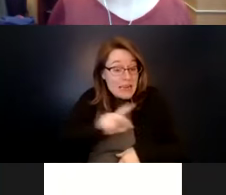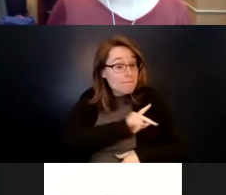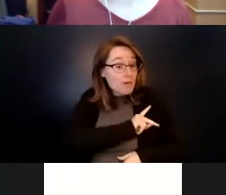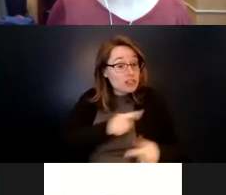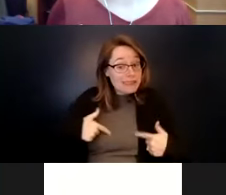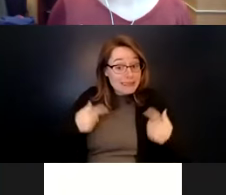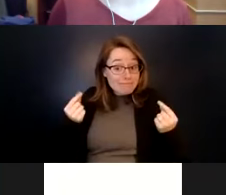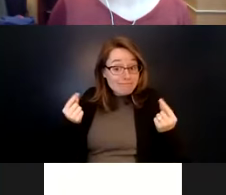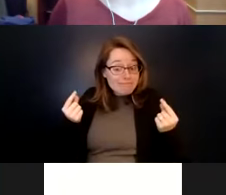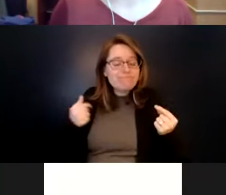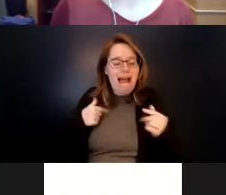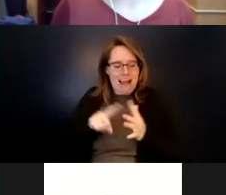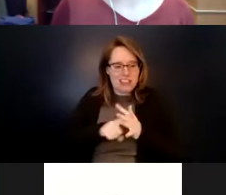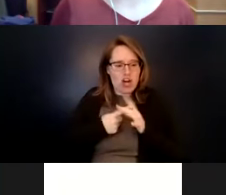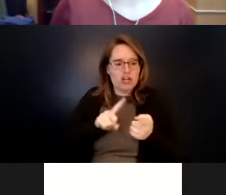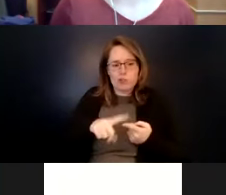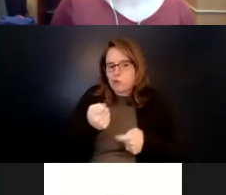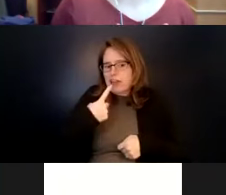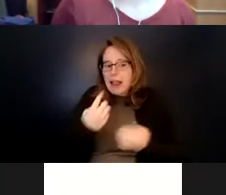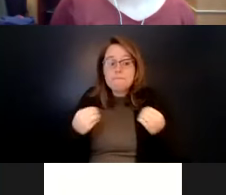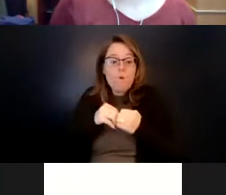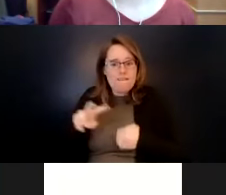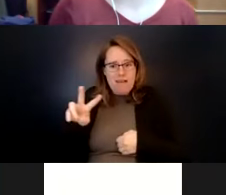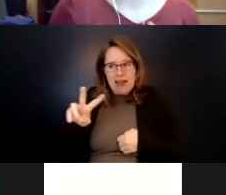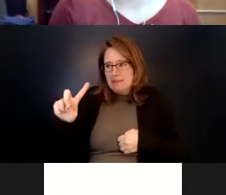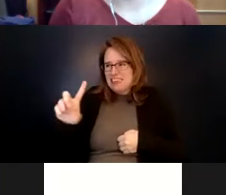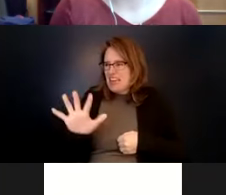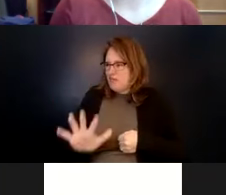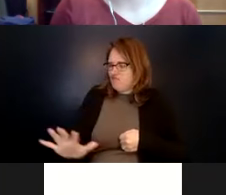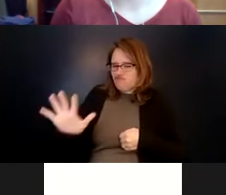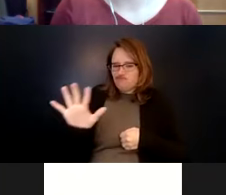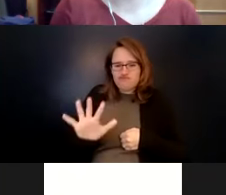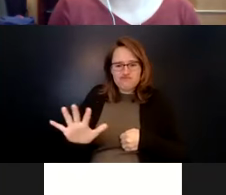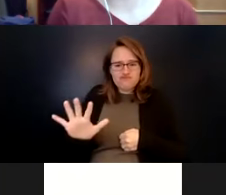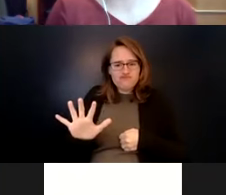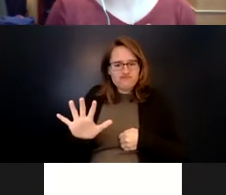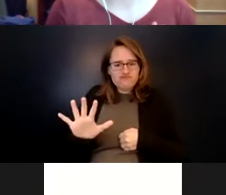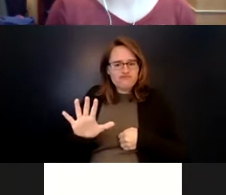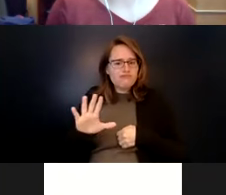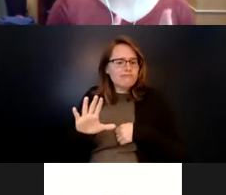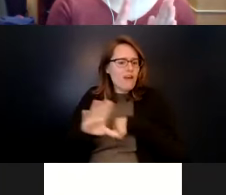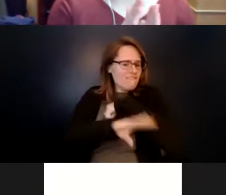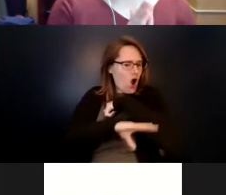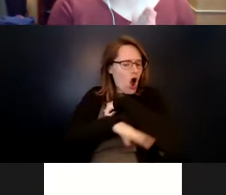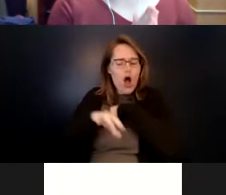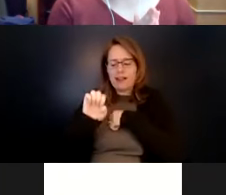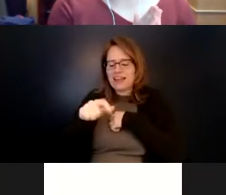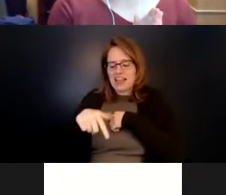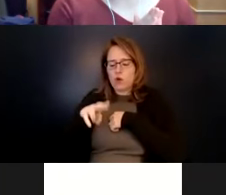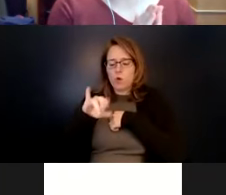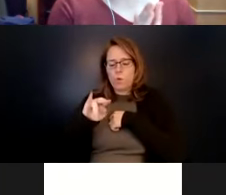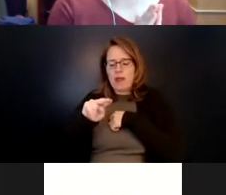start taking more vitamin D at like the autumn equinox, when things